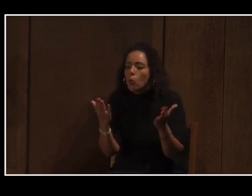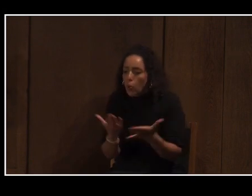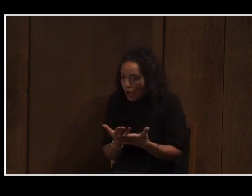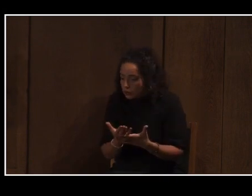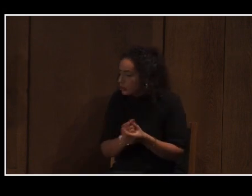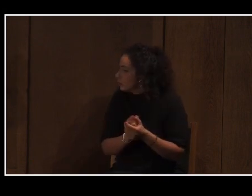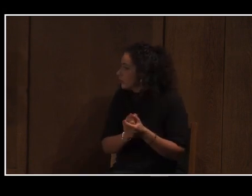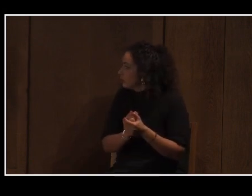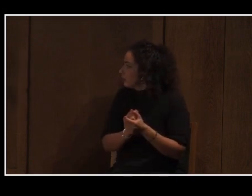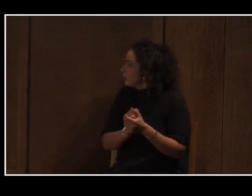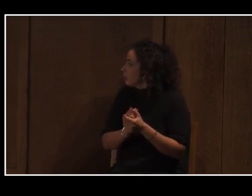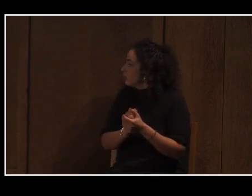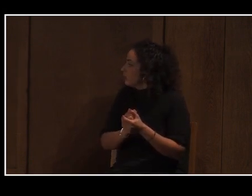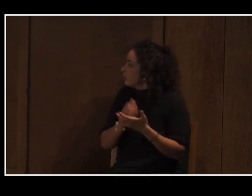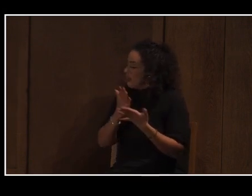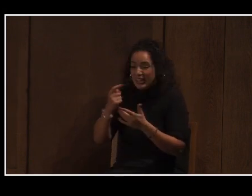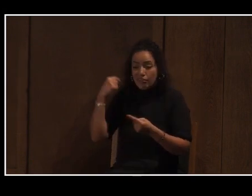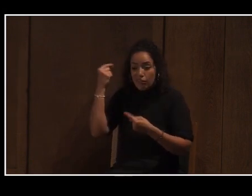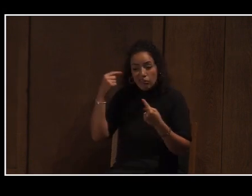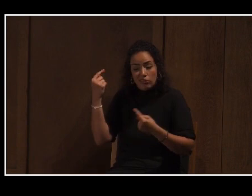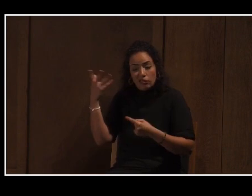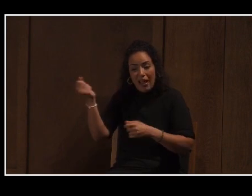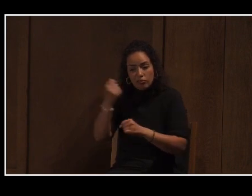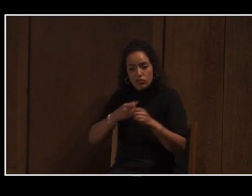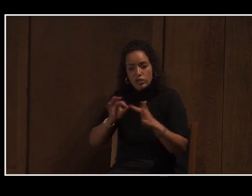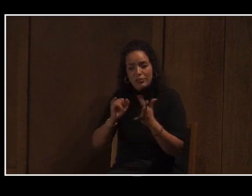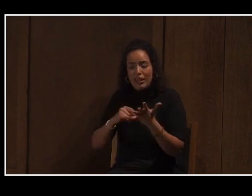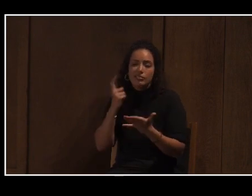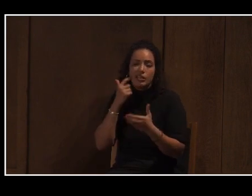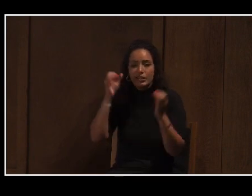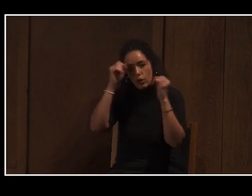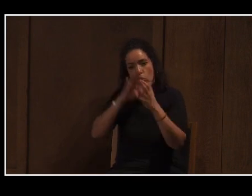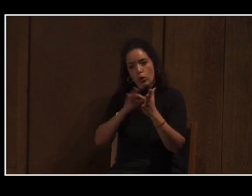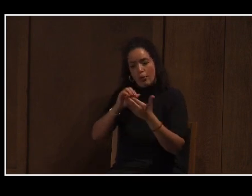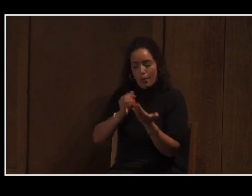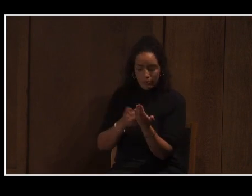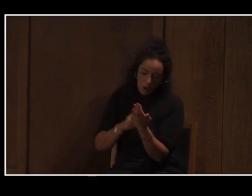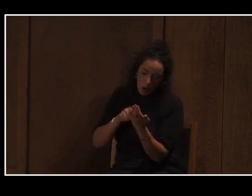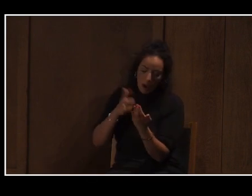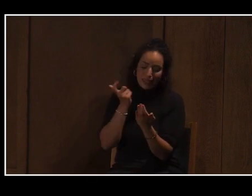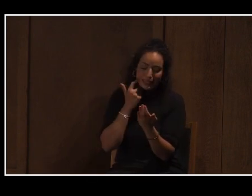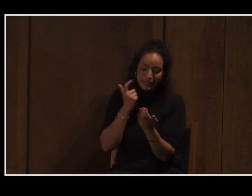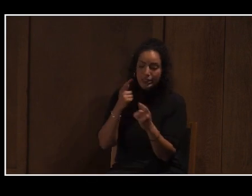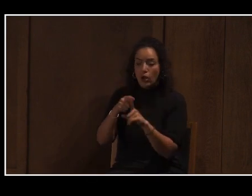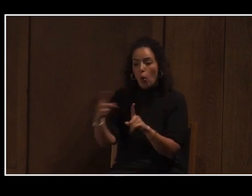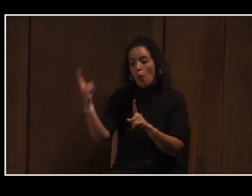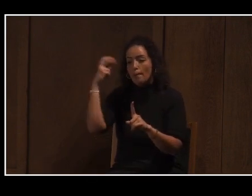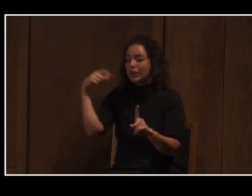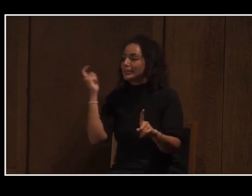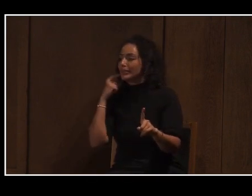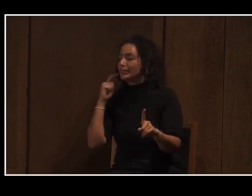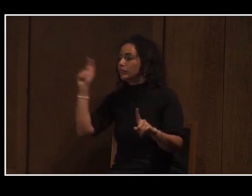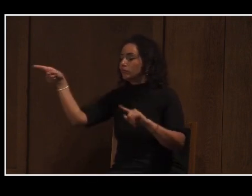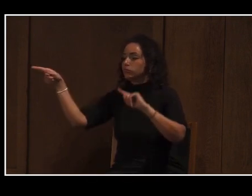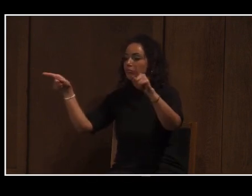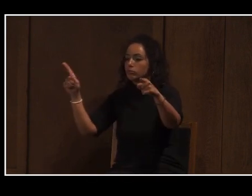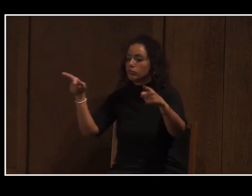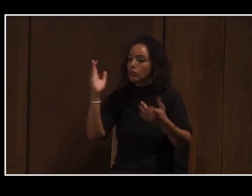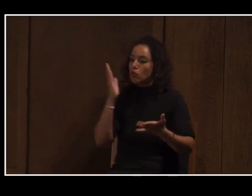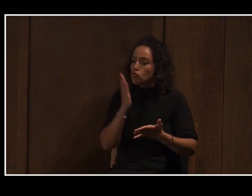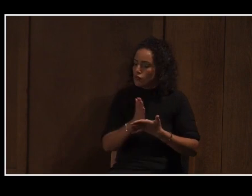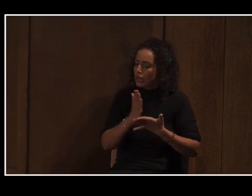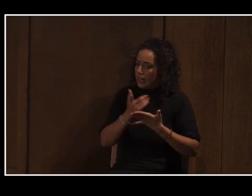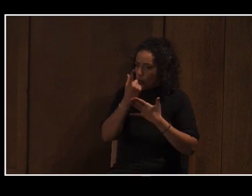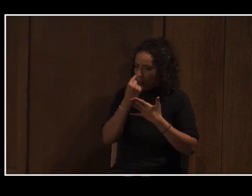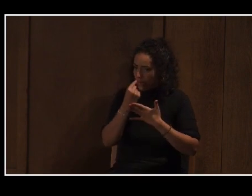London doesn't need to do this. It has GPS on all of your beautiful double-deckers. But basically, we can actually help leapfrog into